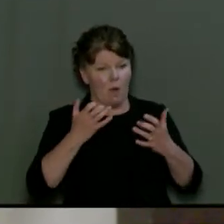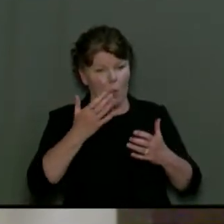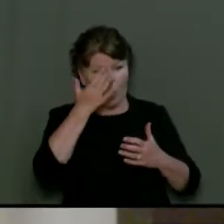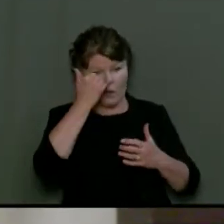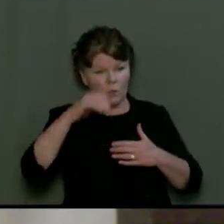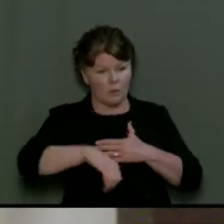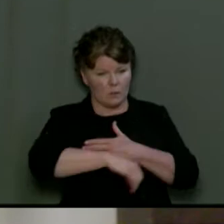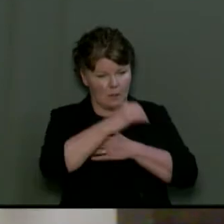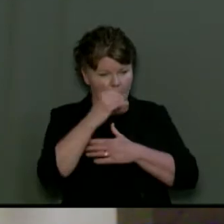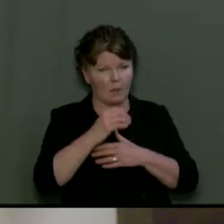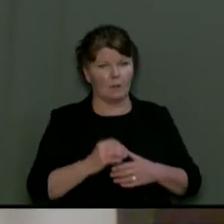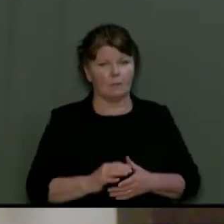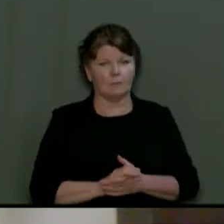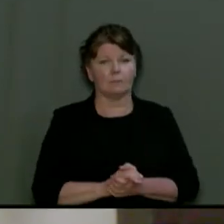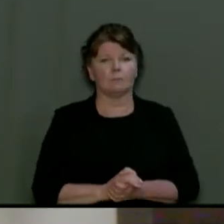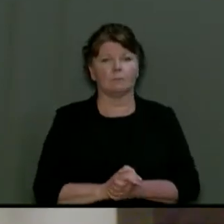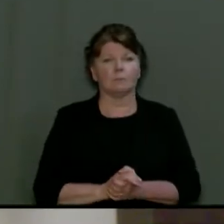in."